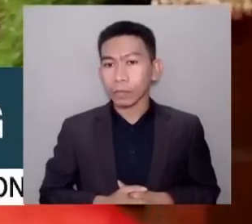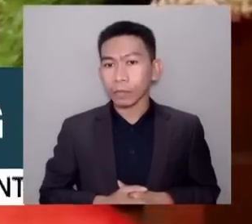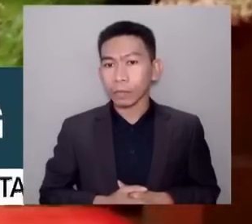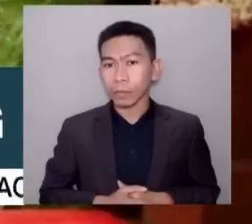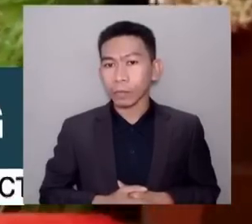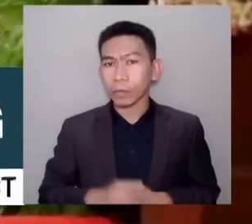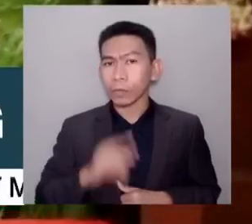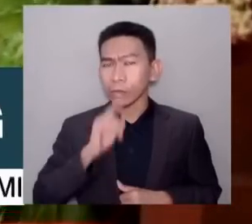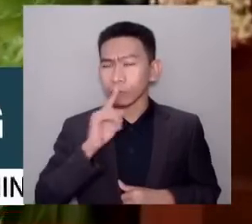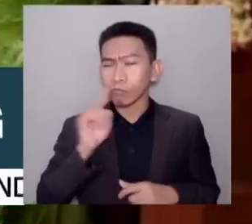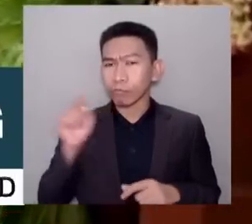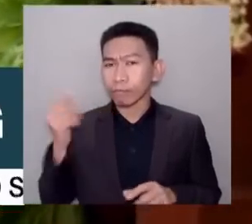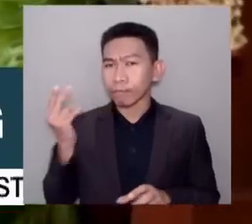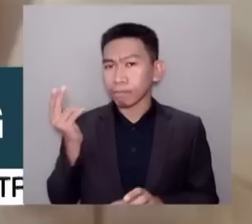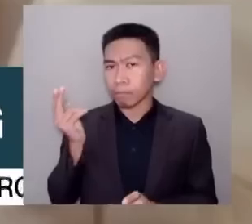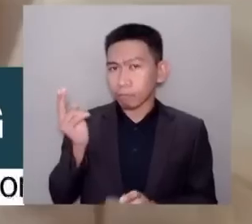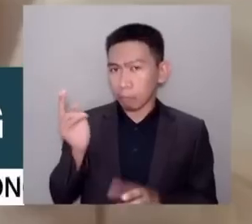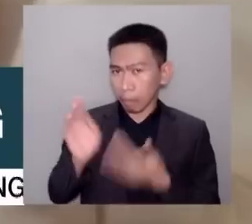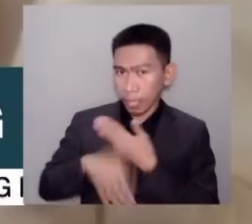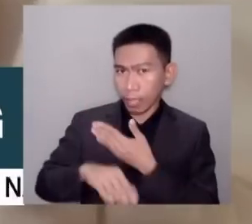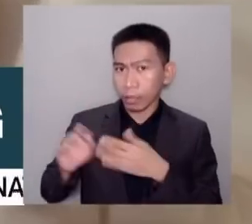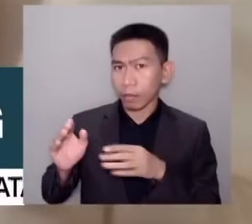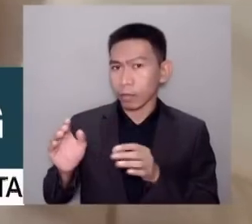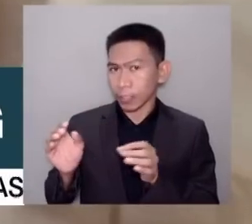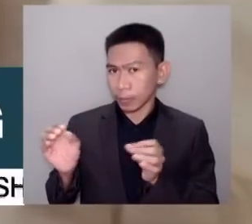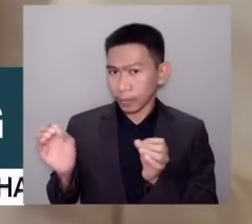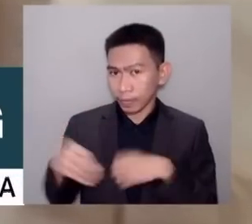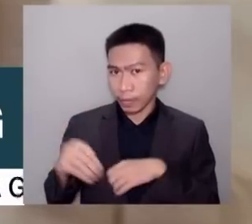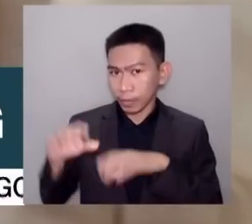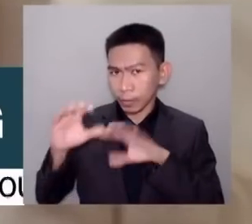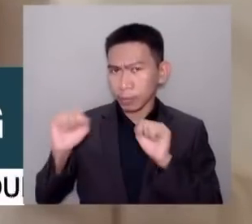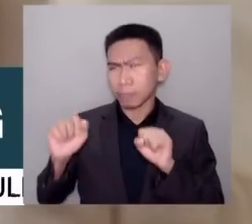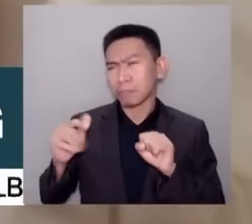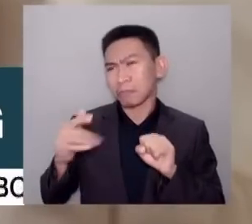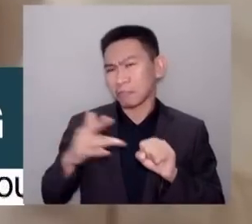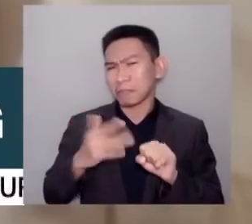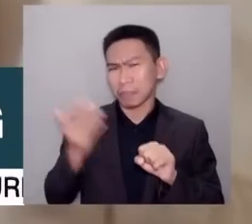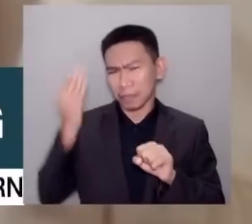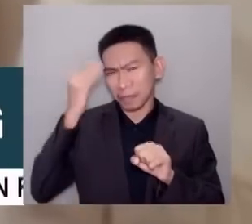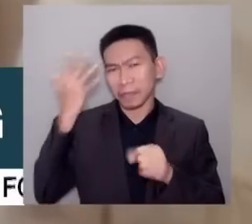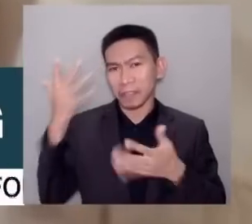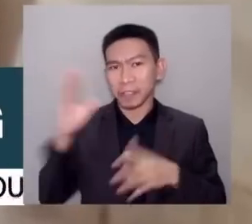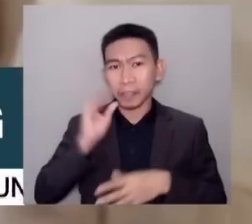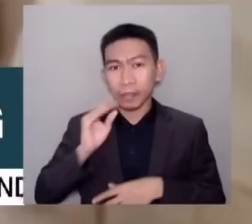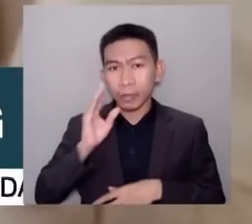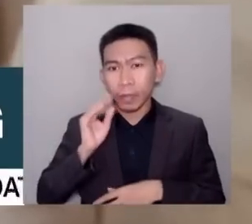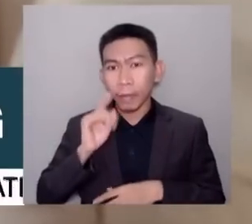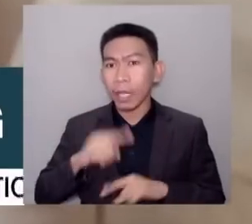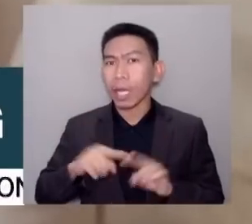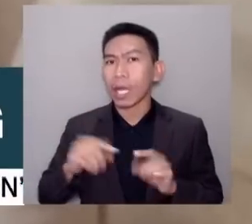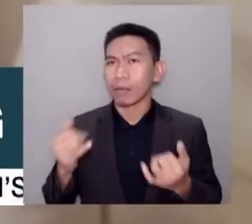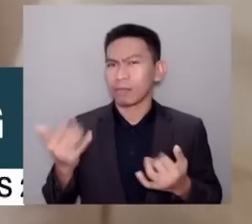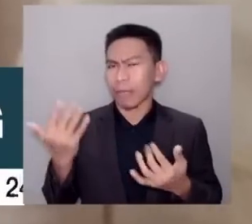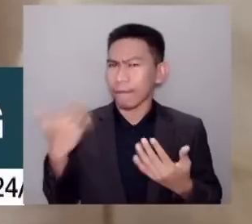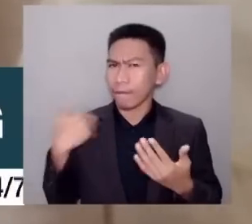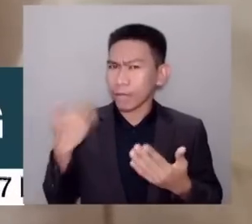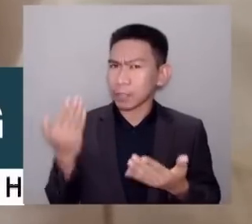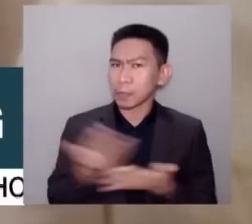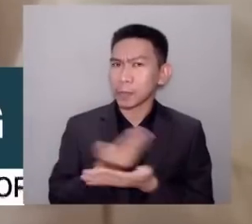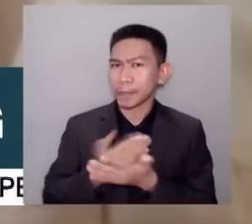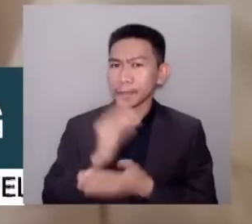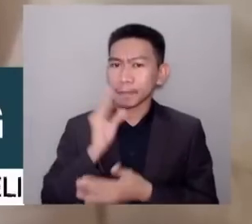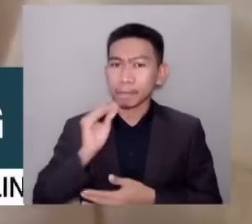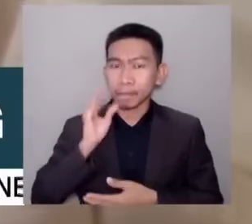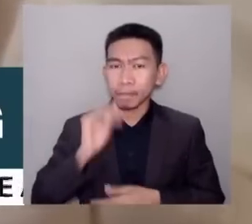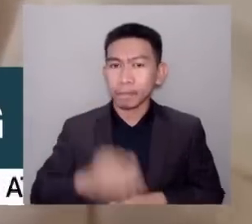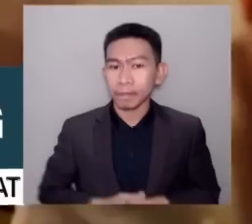him, he said that it still did not feel the same as he is coming back to the palace as president of the Philippines. He also shared that conducting